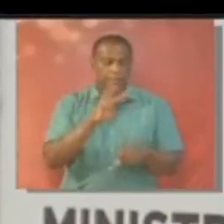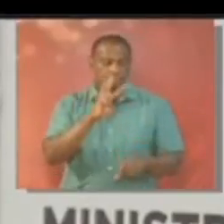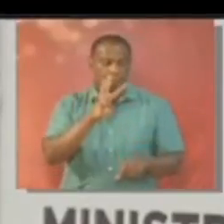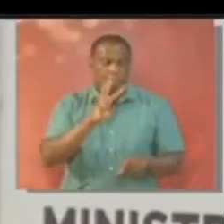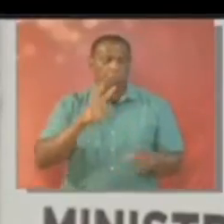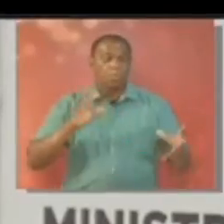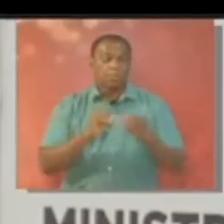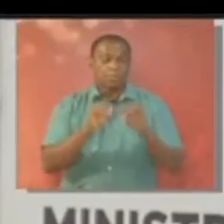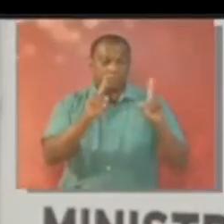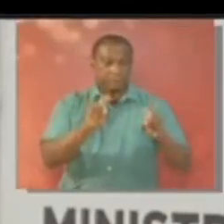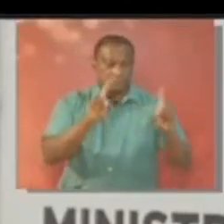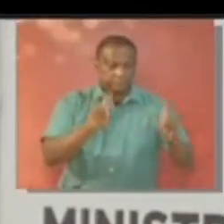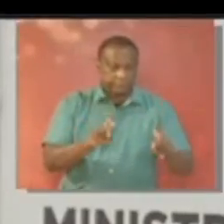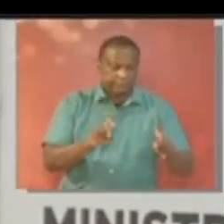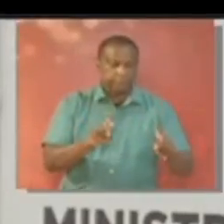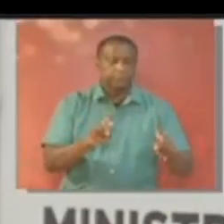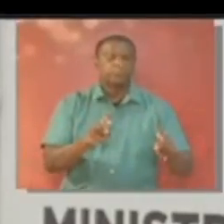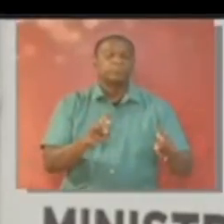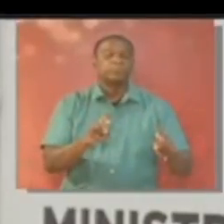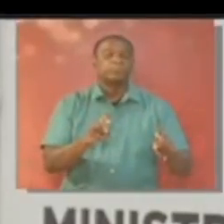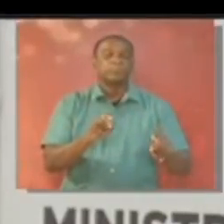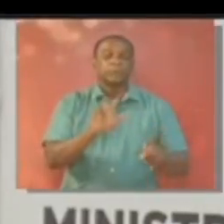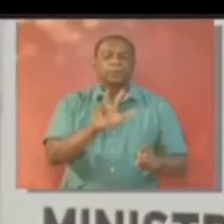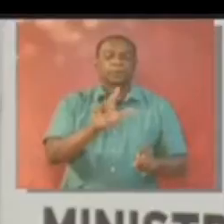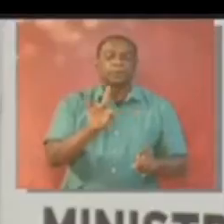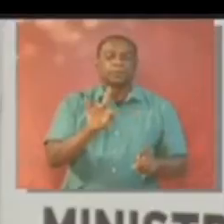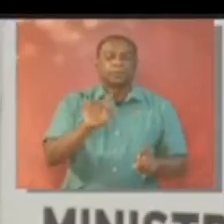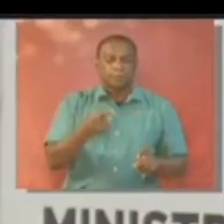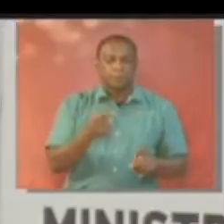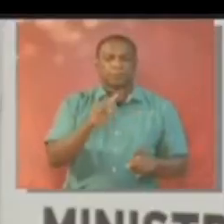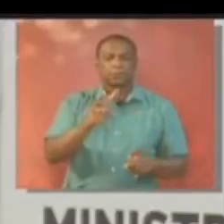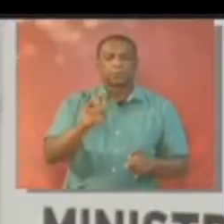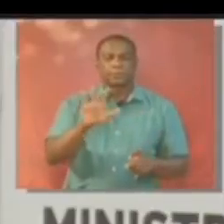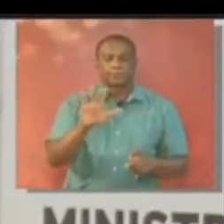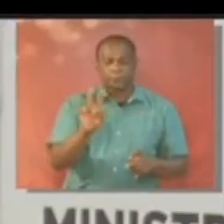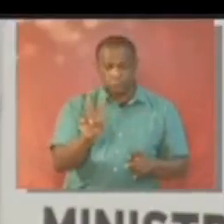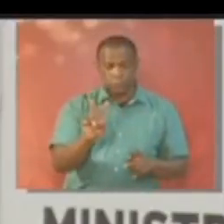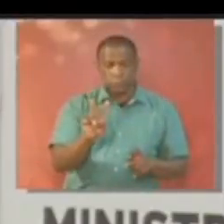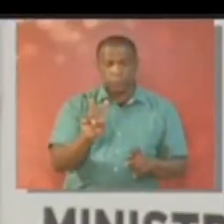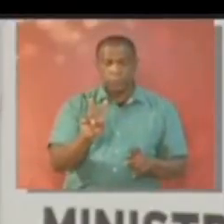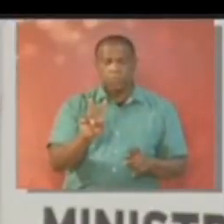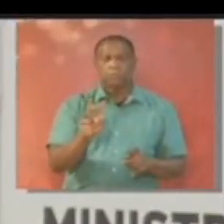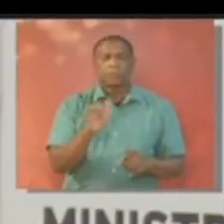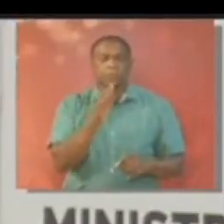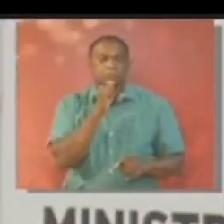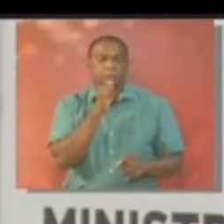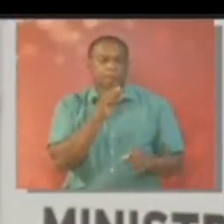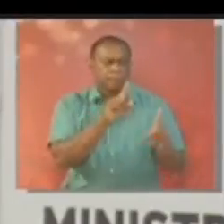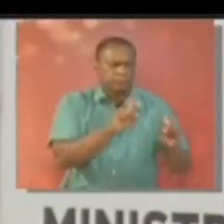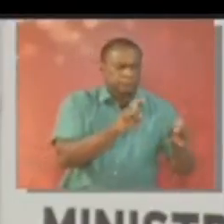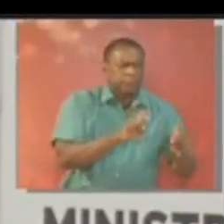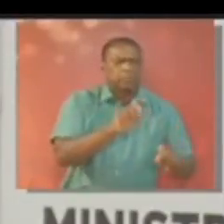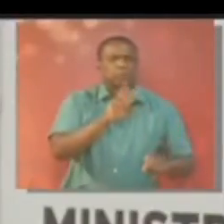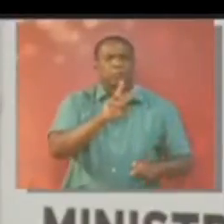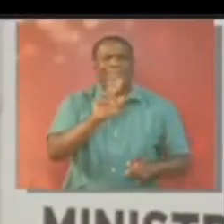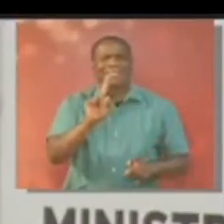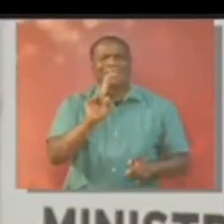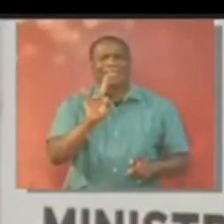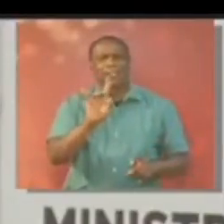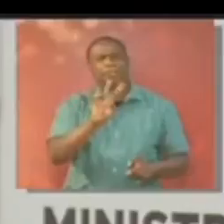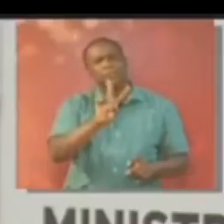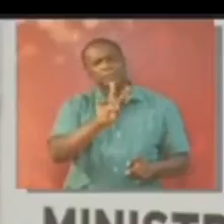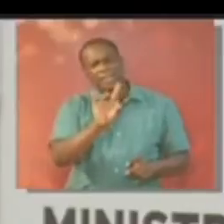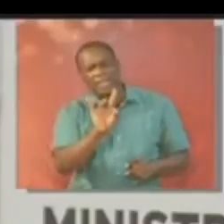tested so far, 38,252. Those from the private sector,